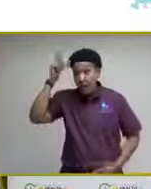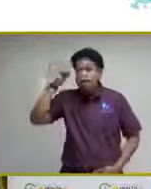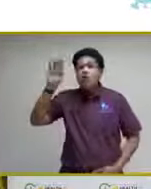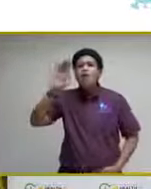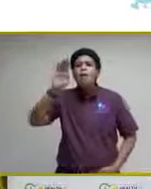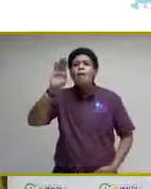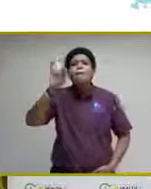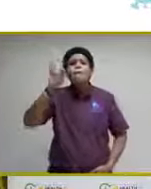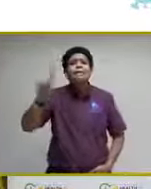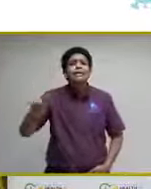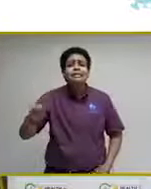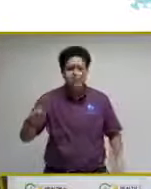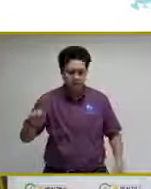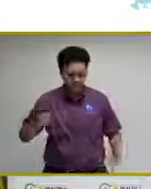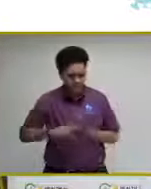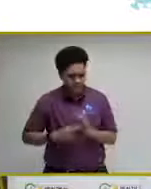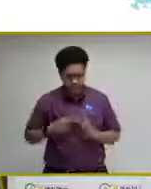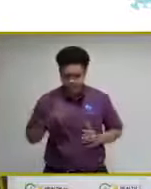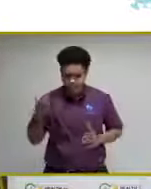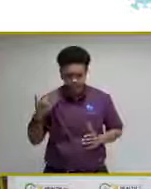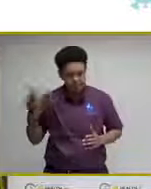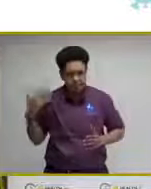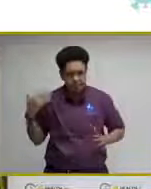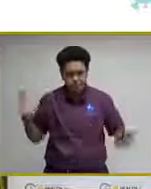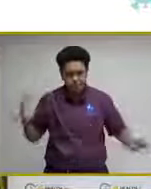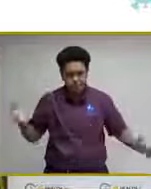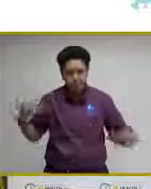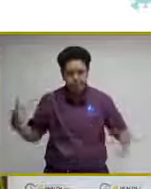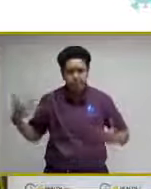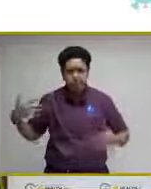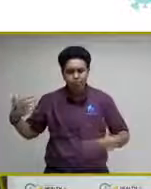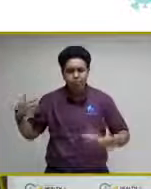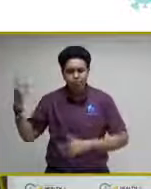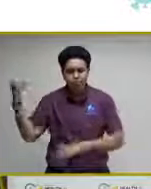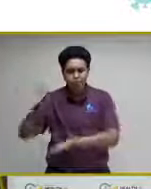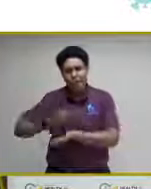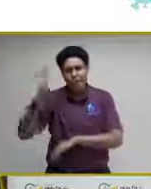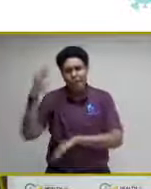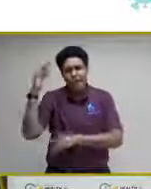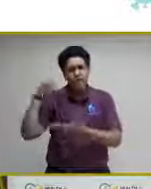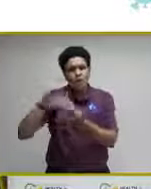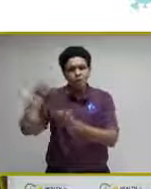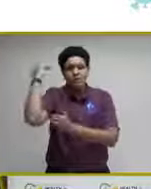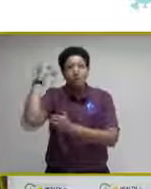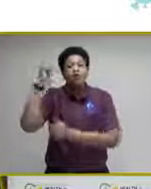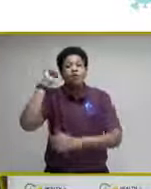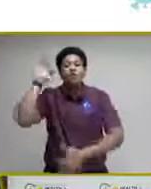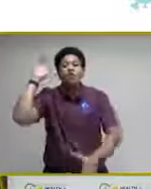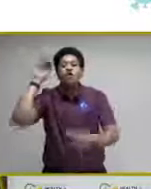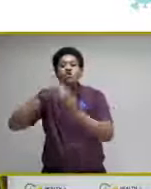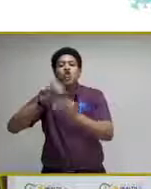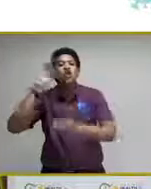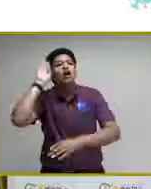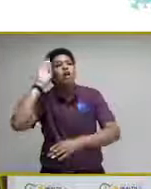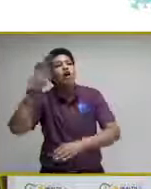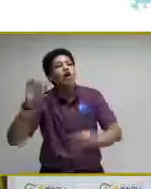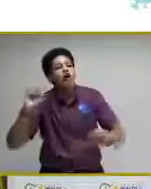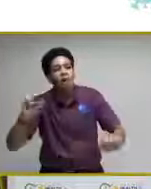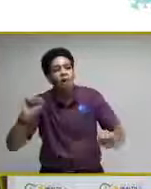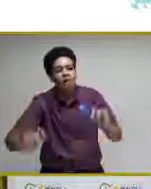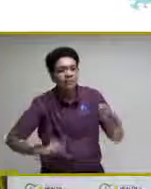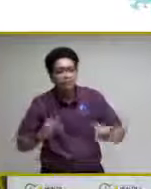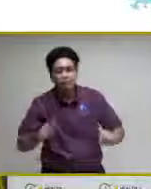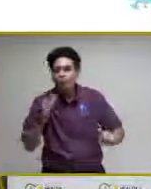blitz operation, it will be a joint effort of all possible persons that can